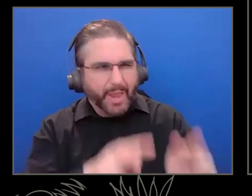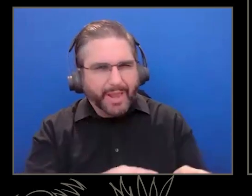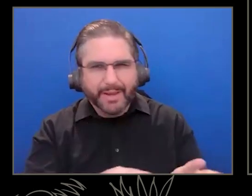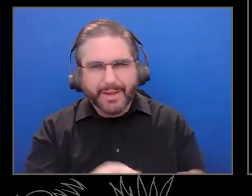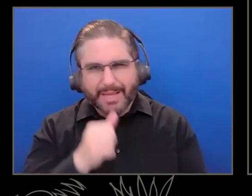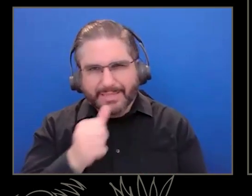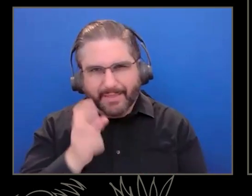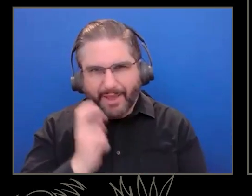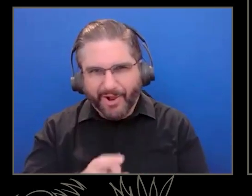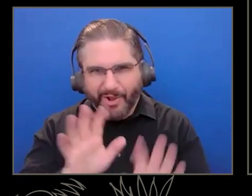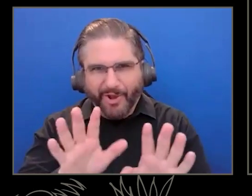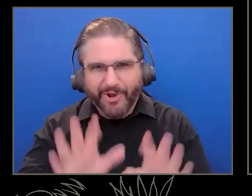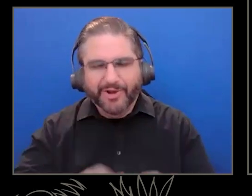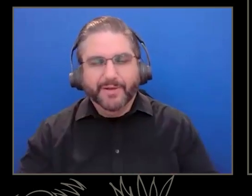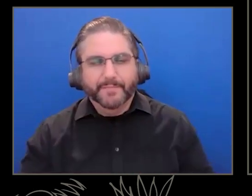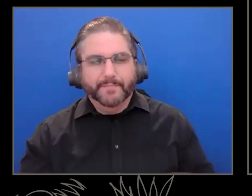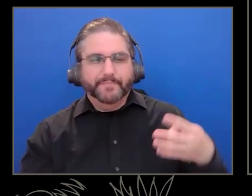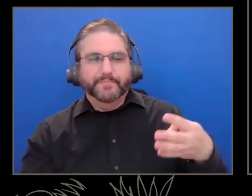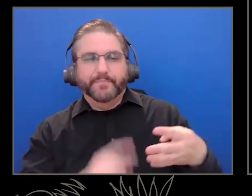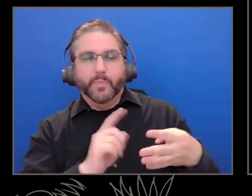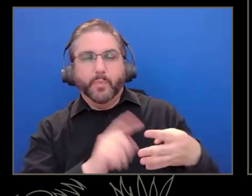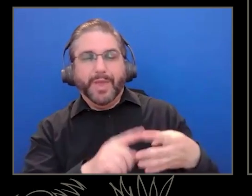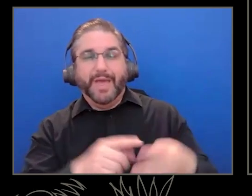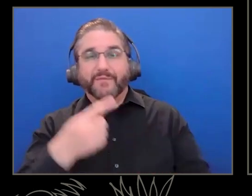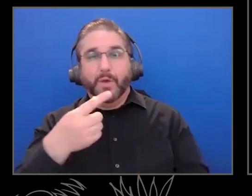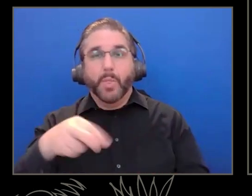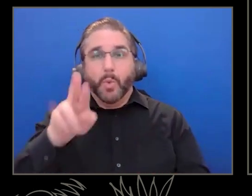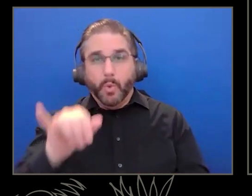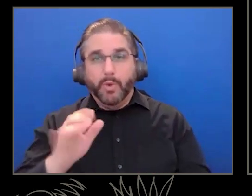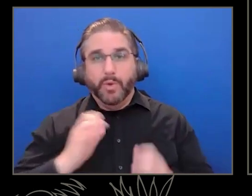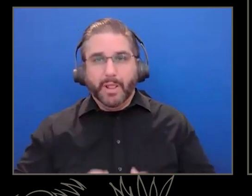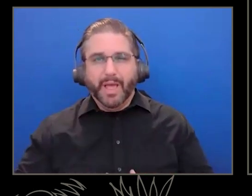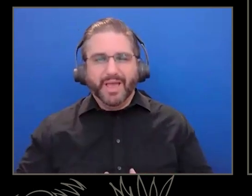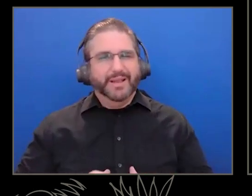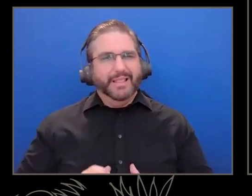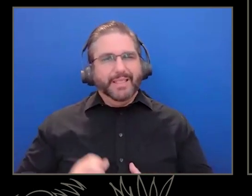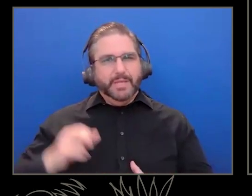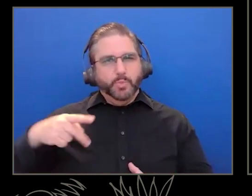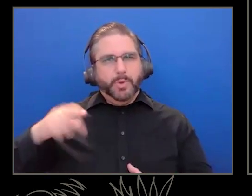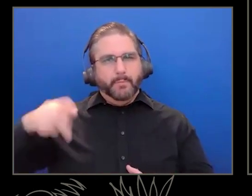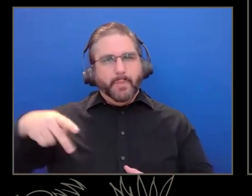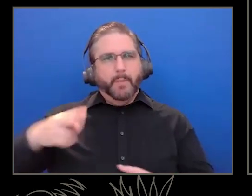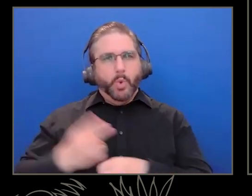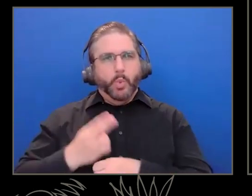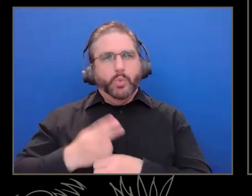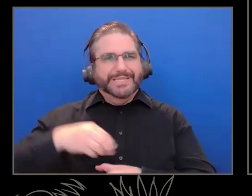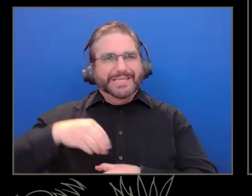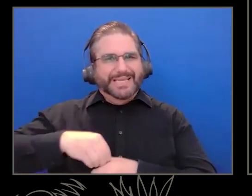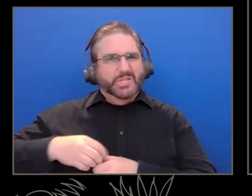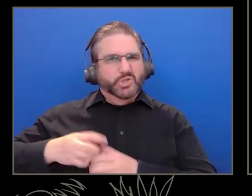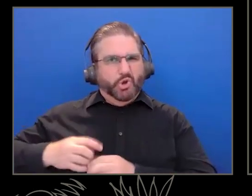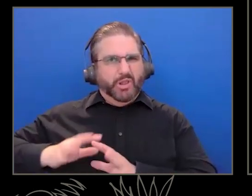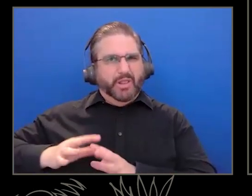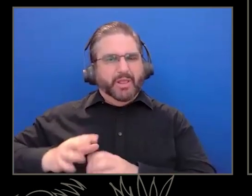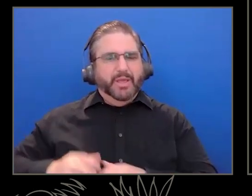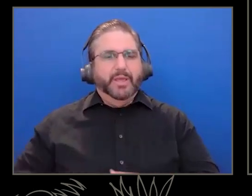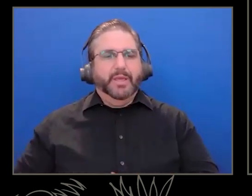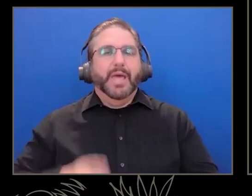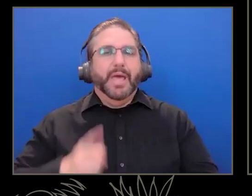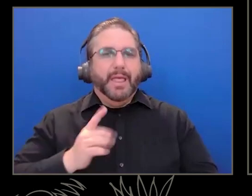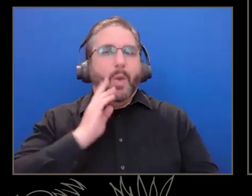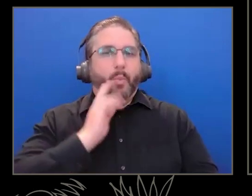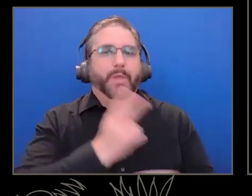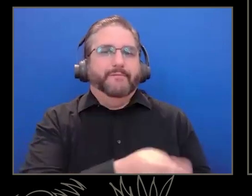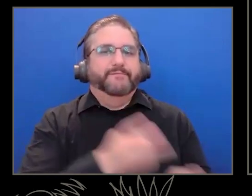have our query client, which is the thing that Pump uses internally. It's the thing that actually fetches to